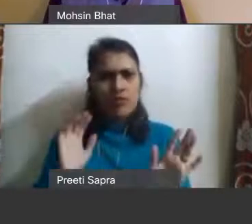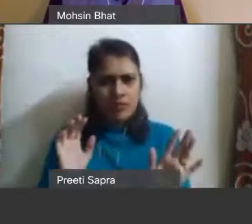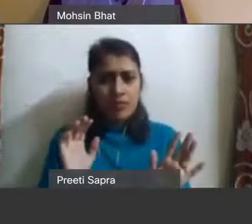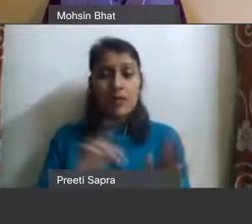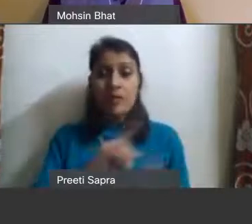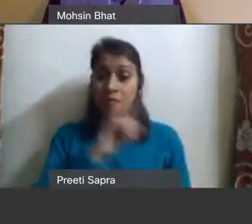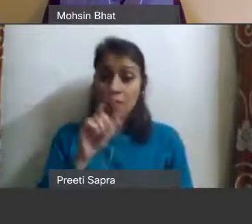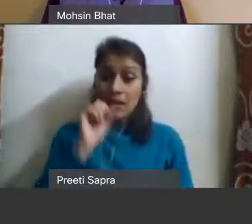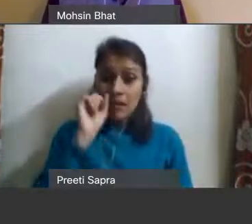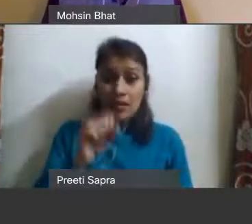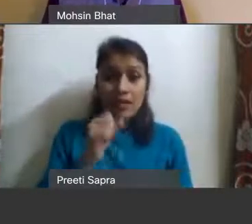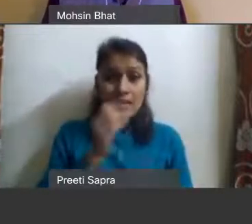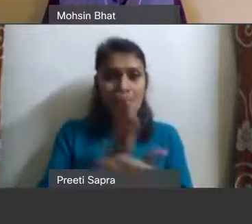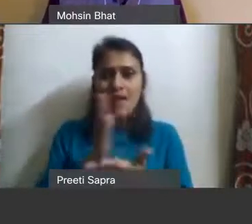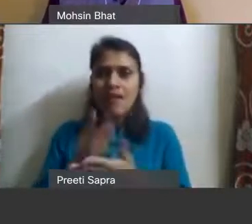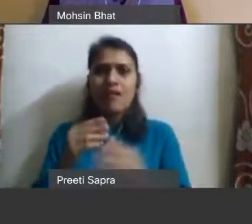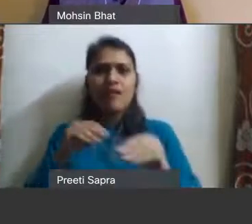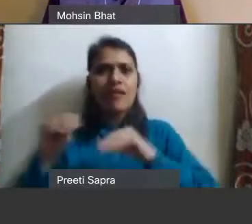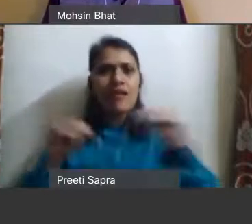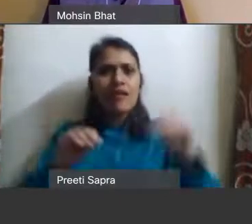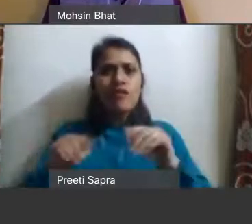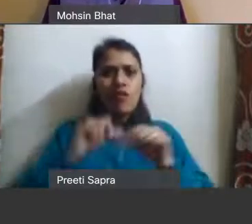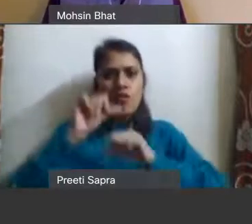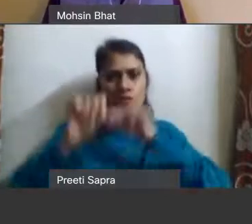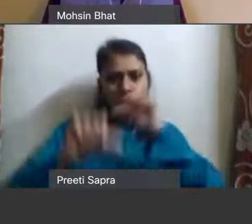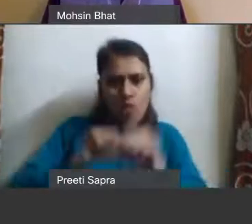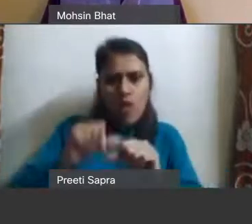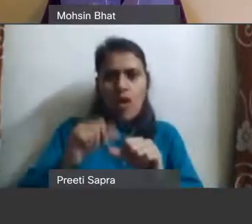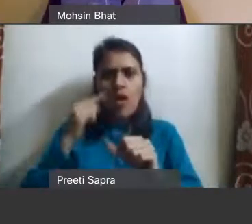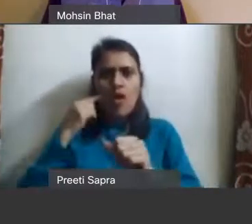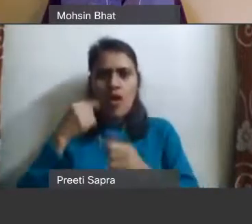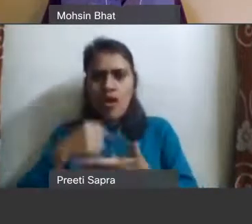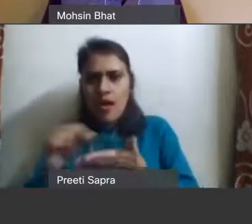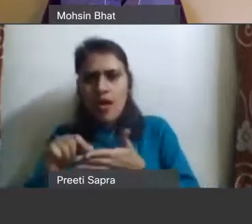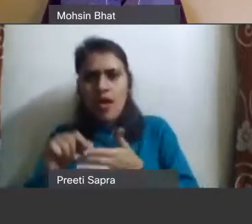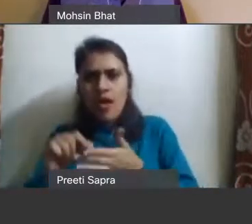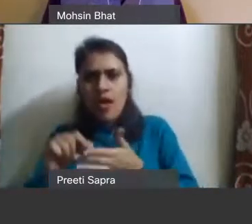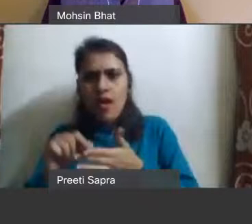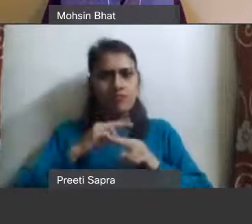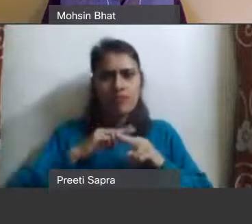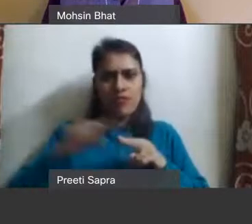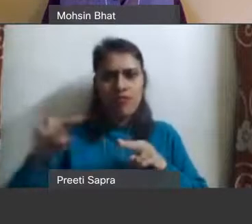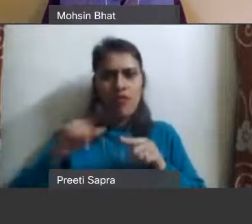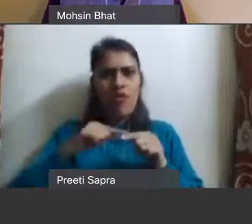It aggravates it by creating processes of irregularization, by